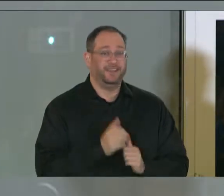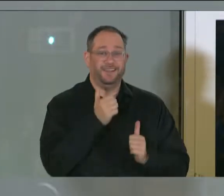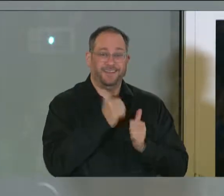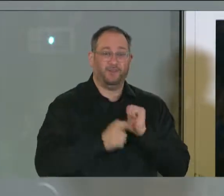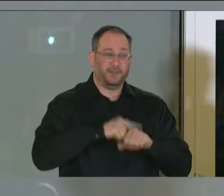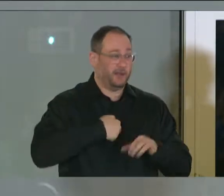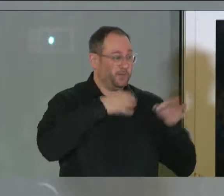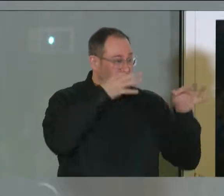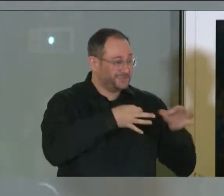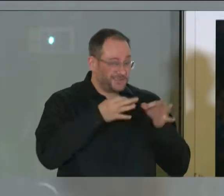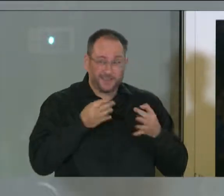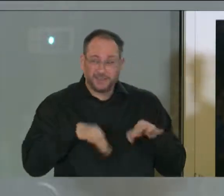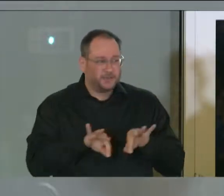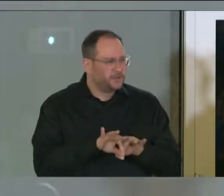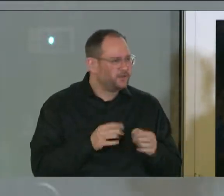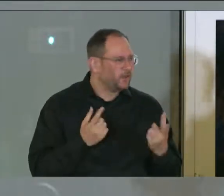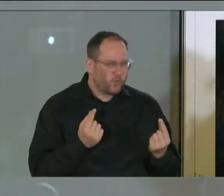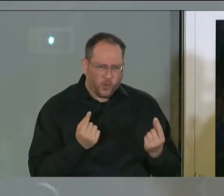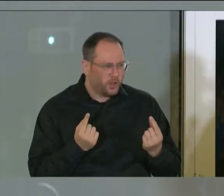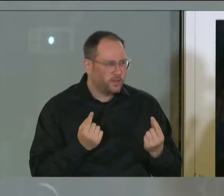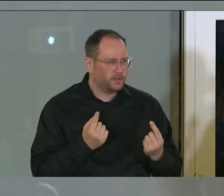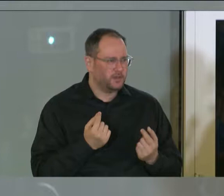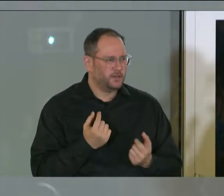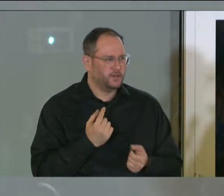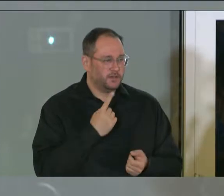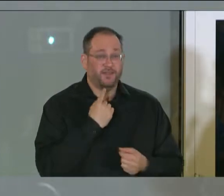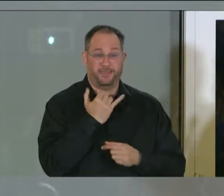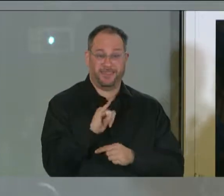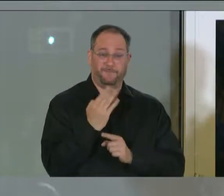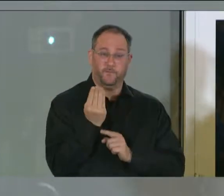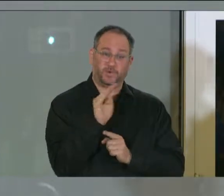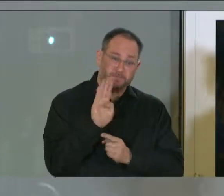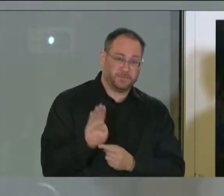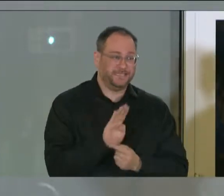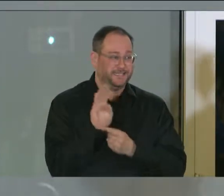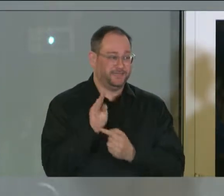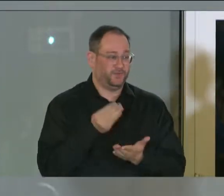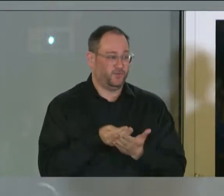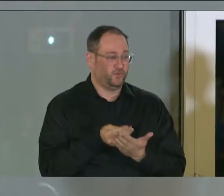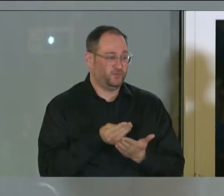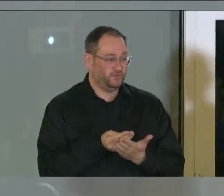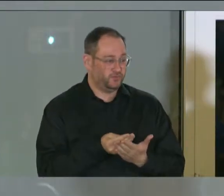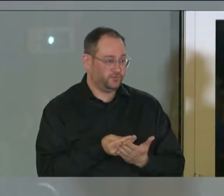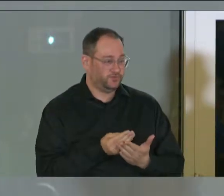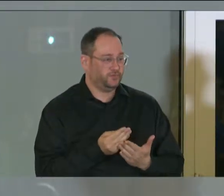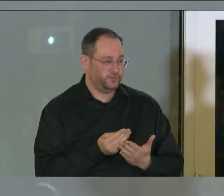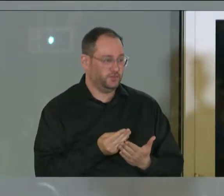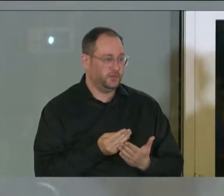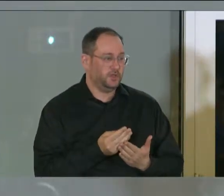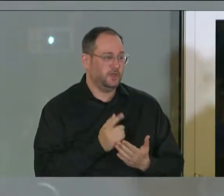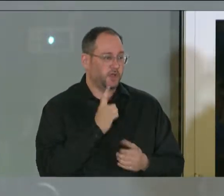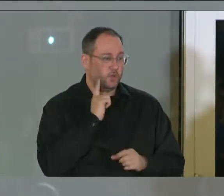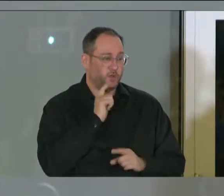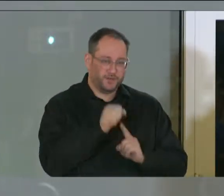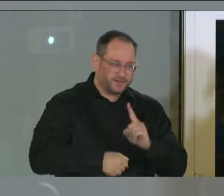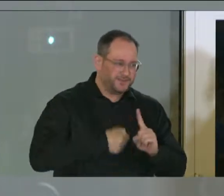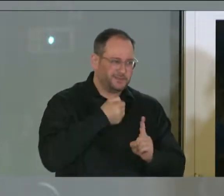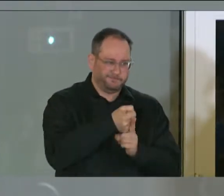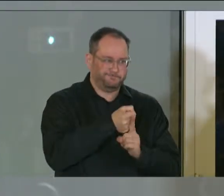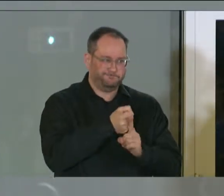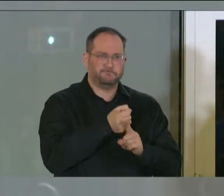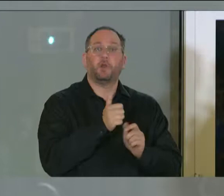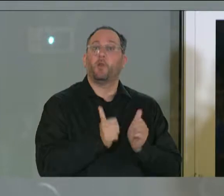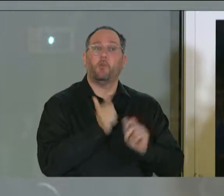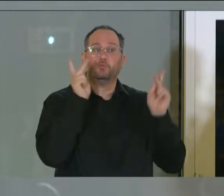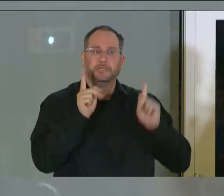that the $14 billion that we have to spend affects the most people in ways that